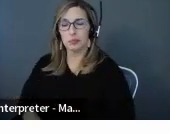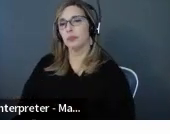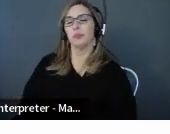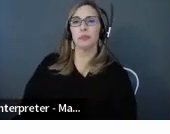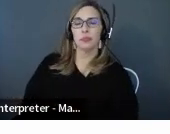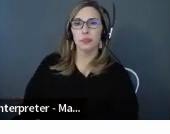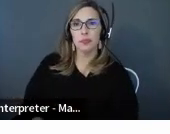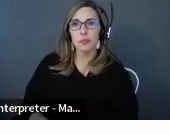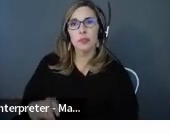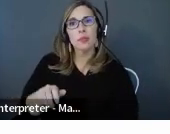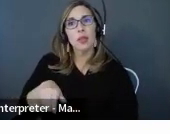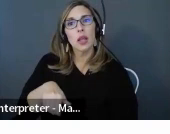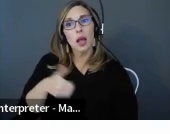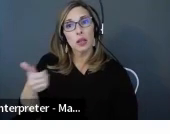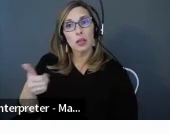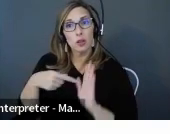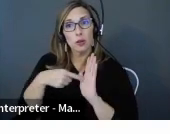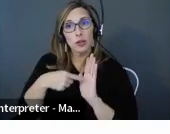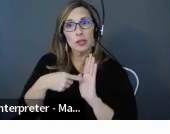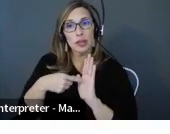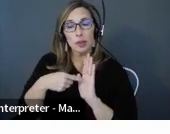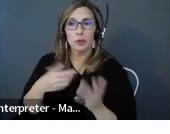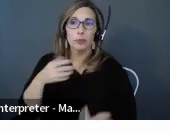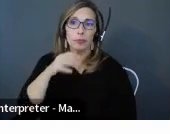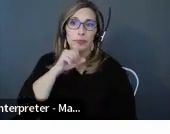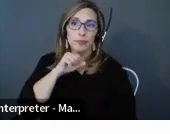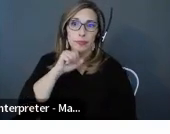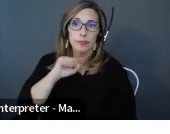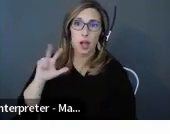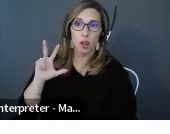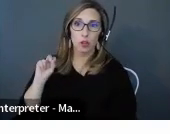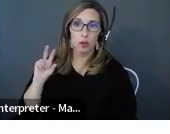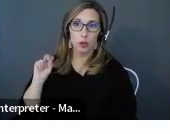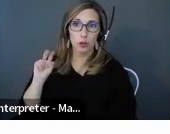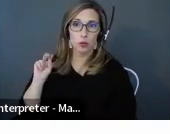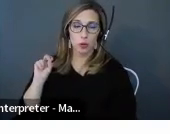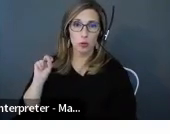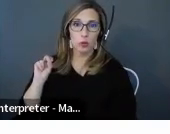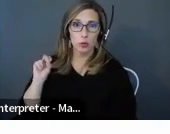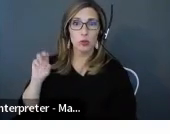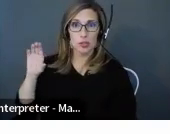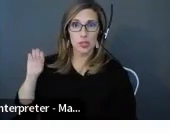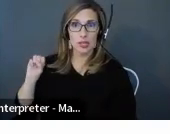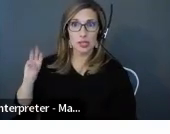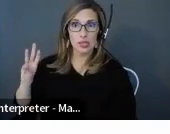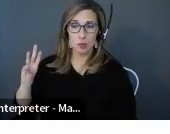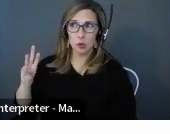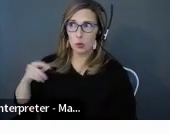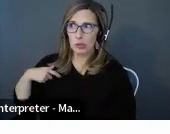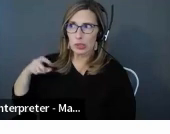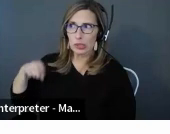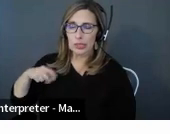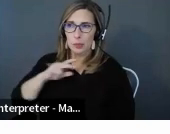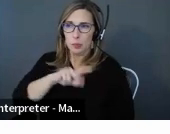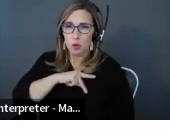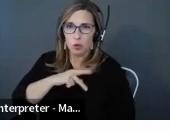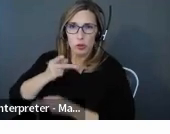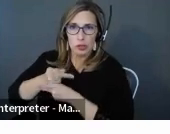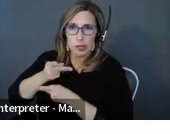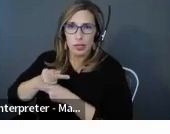Another example, say there's a 30-year-old participating in the CSW and they need personal care